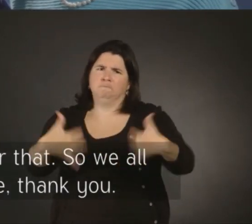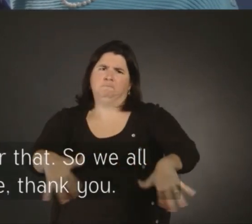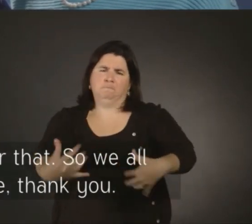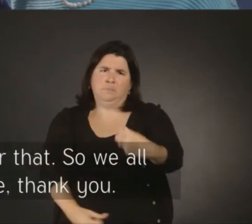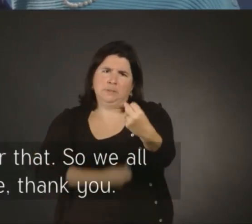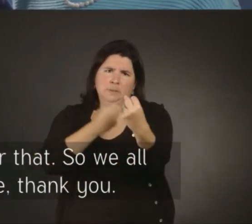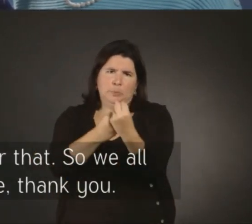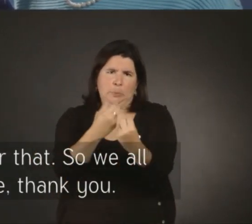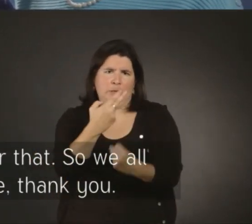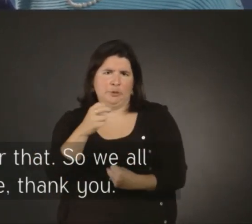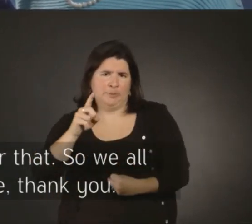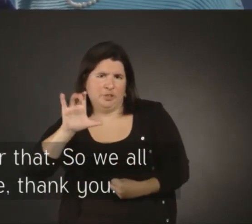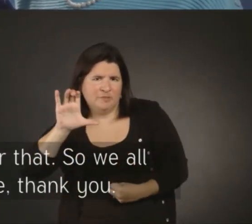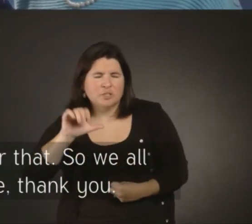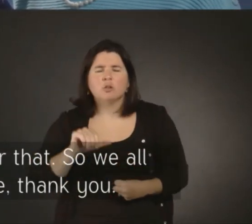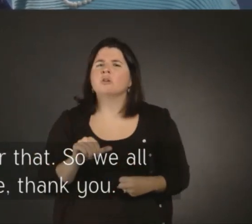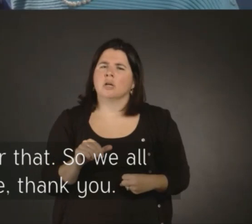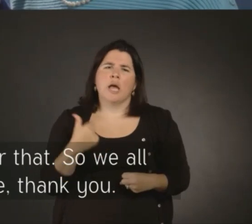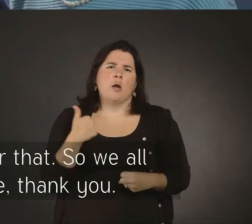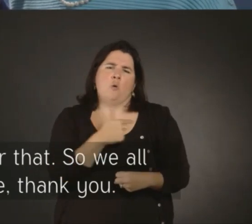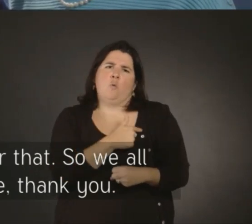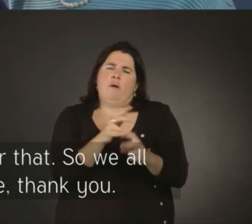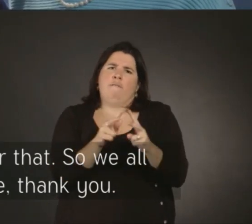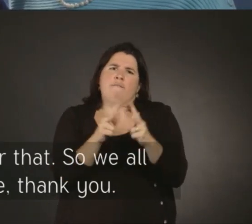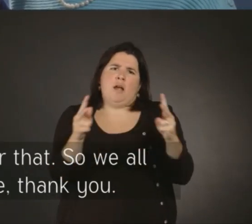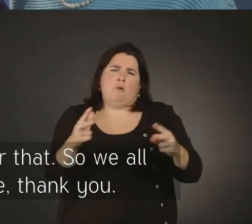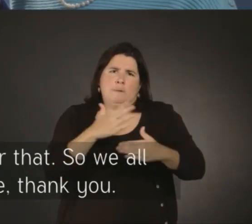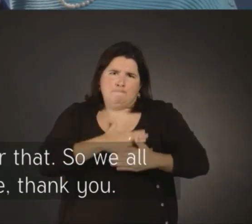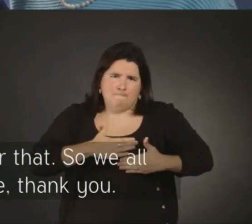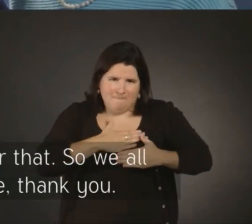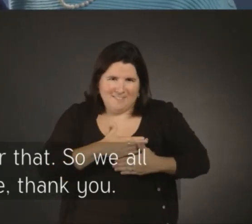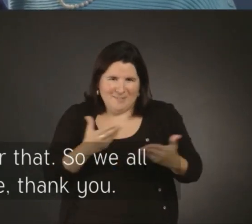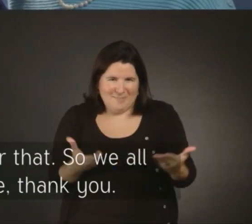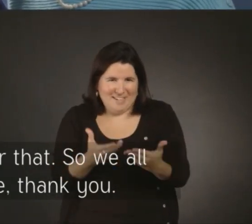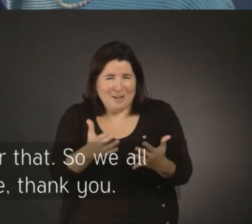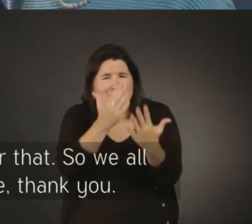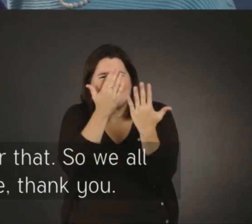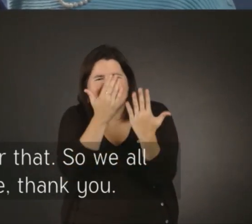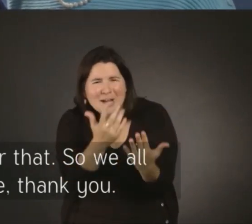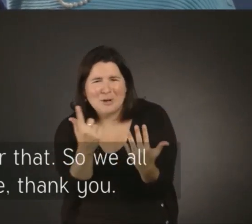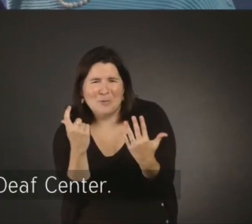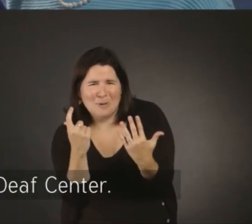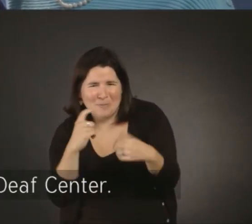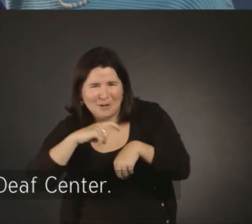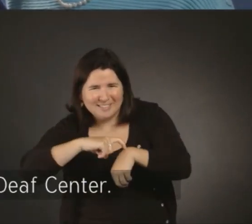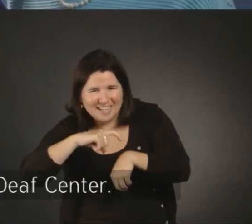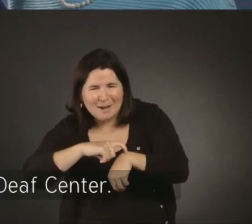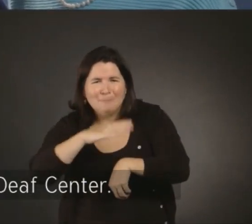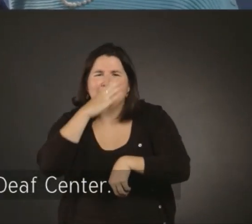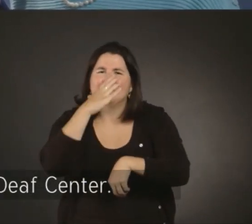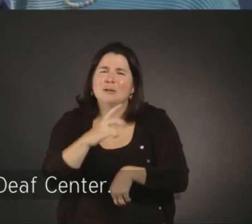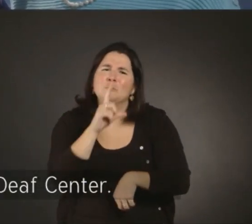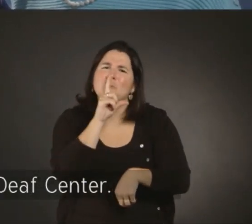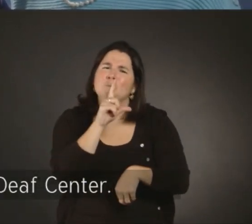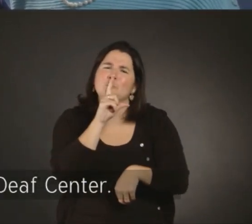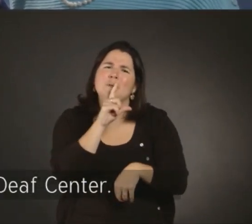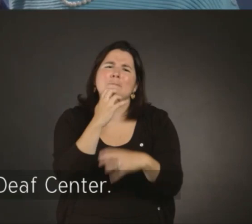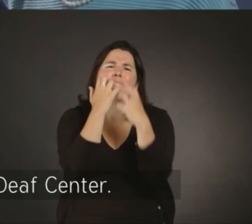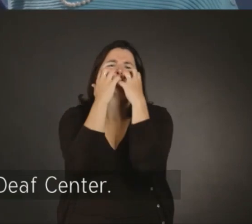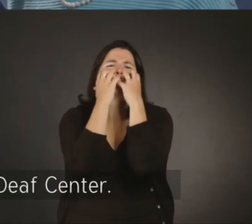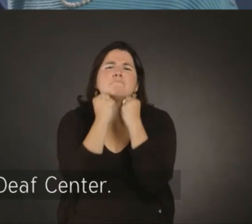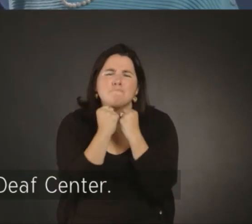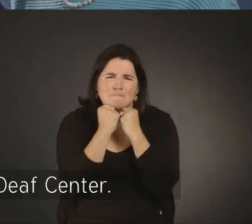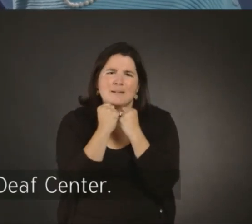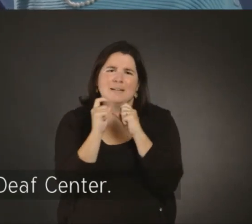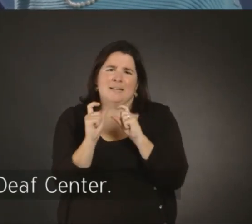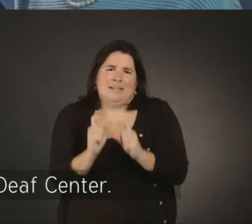are so grateful for that. So we're very pleased to be here and say one more time, thank you. It has been a priceless gift to